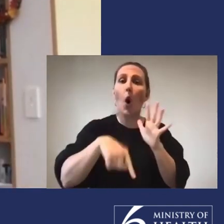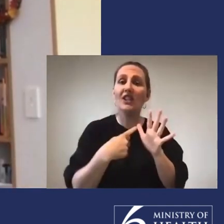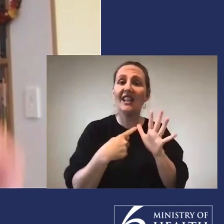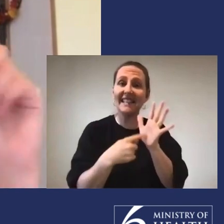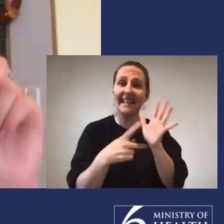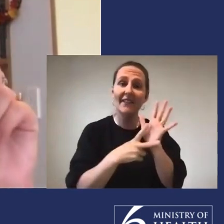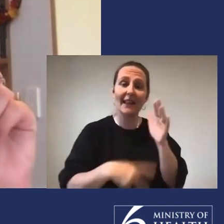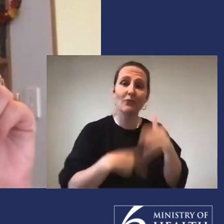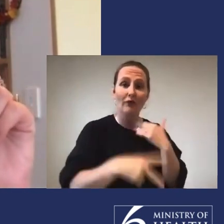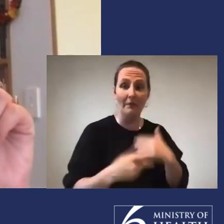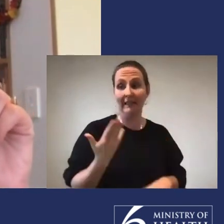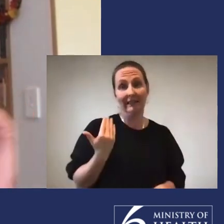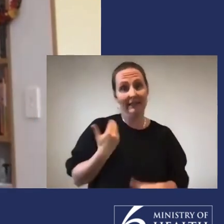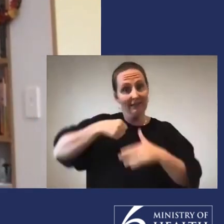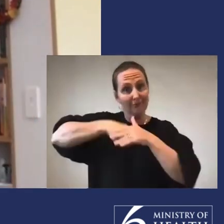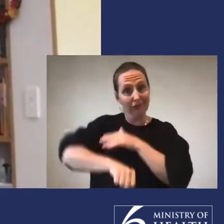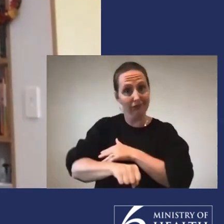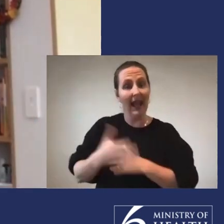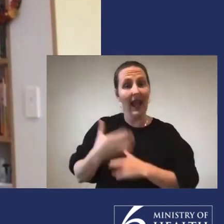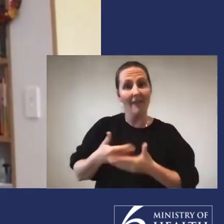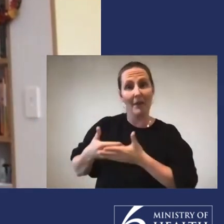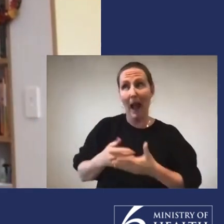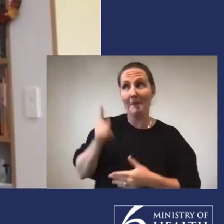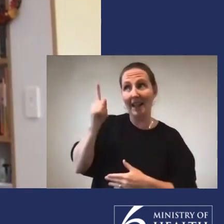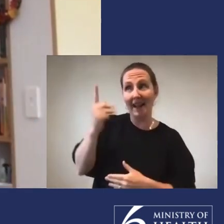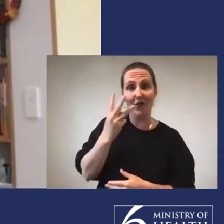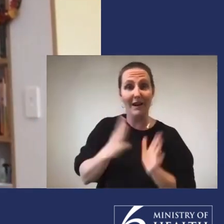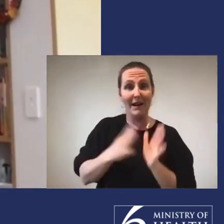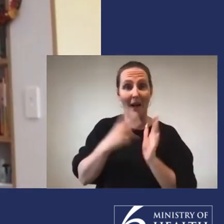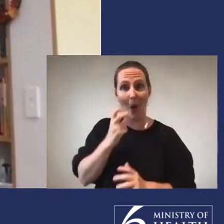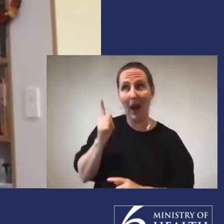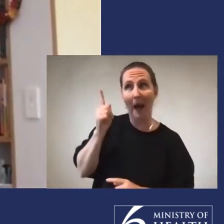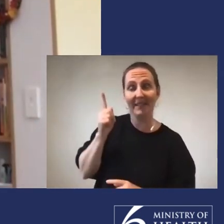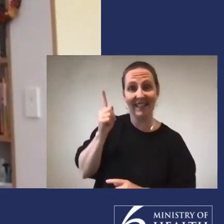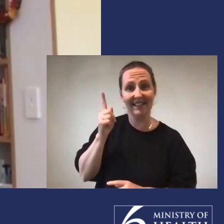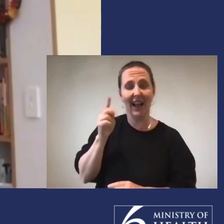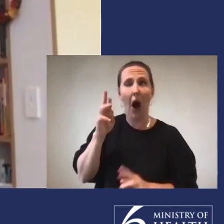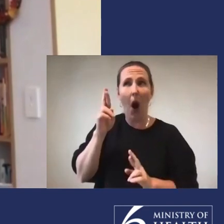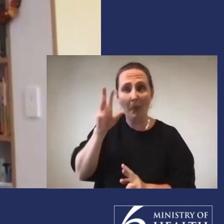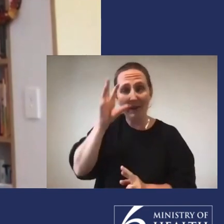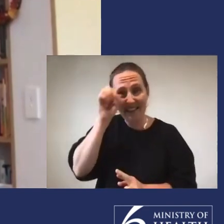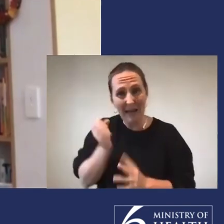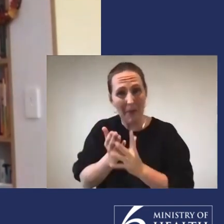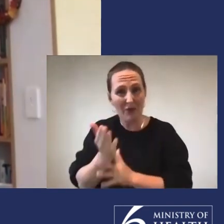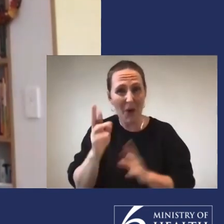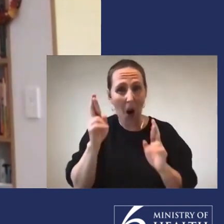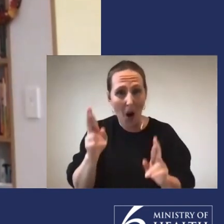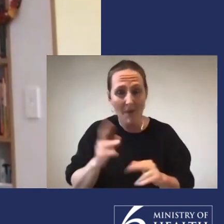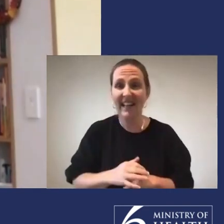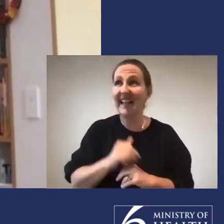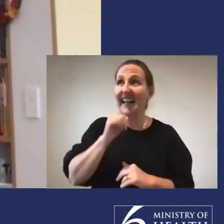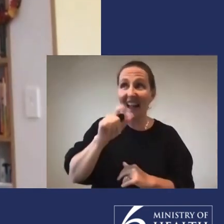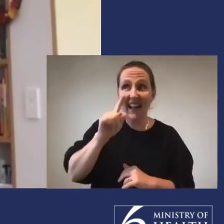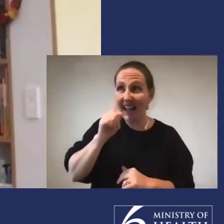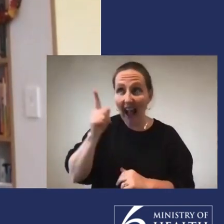new mum. I've got a three-month-old upstairs who I'm really hoping will stay asleep, and if she doesn't stay asleep, I'm really hoping she'll take a bottle because her dad's